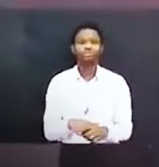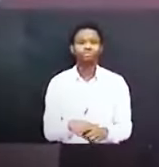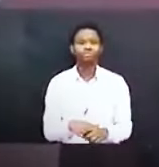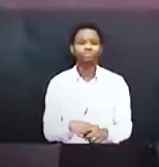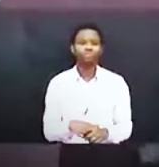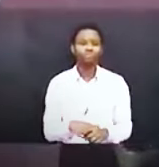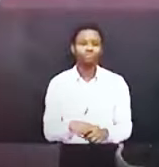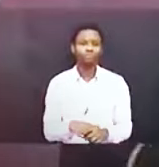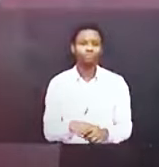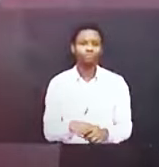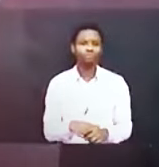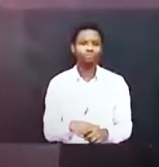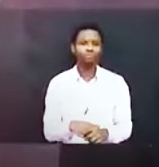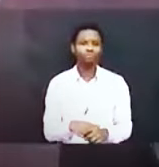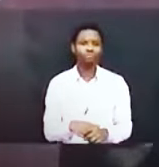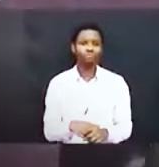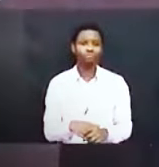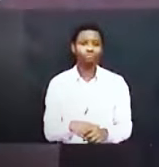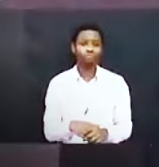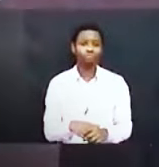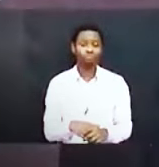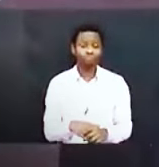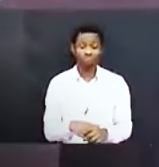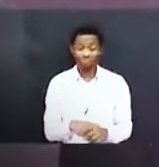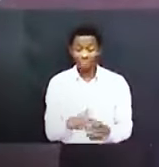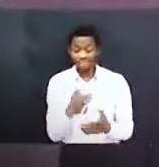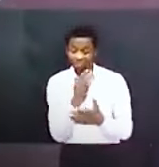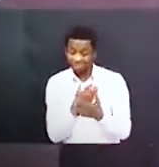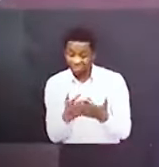There are certain things that we might, which cannot be cured.